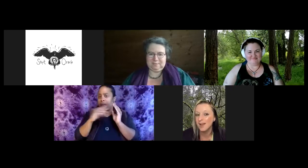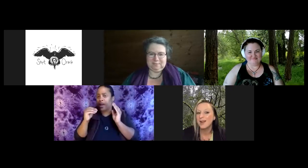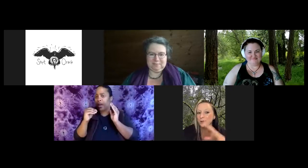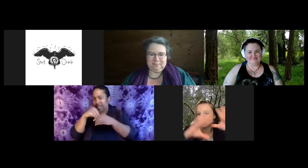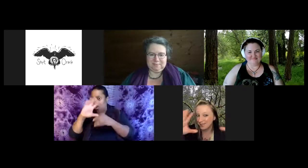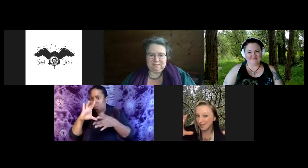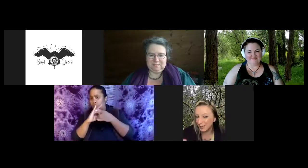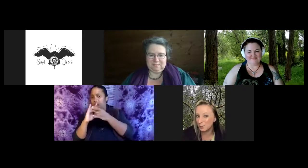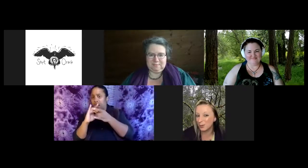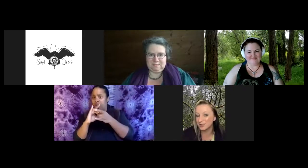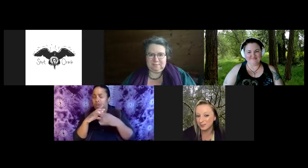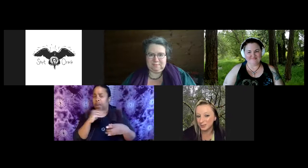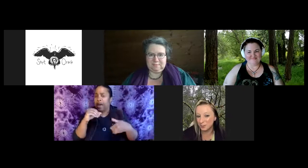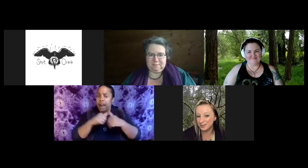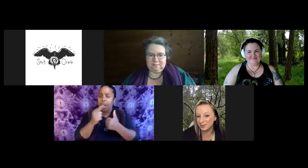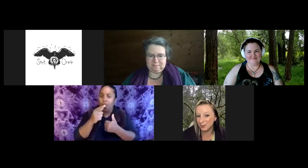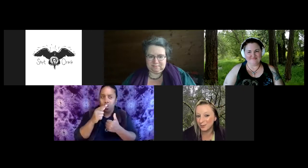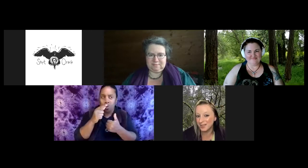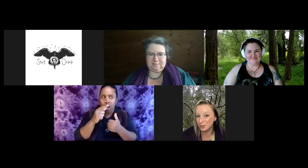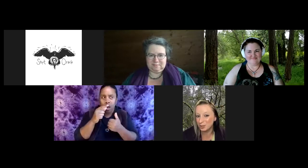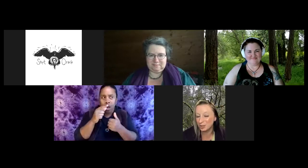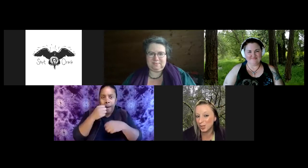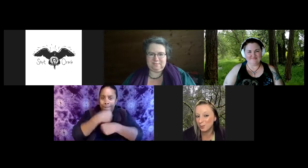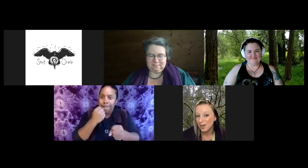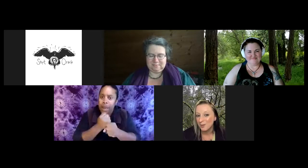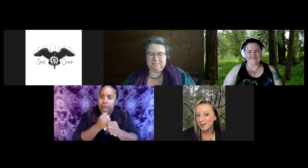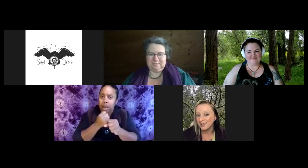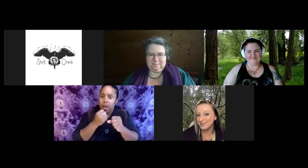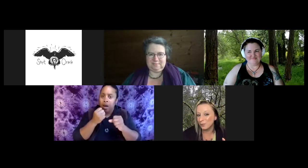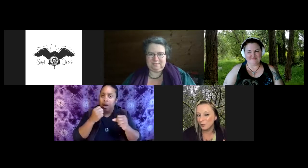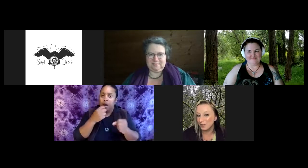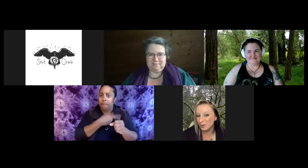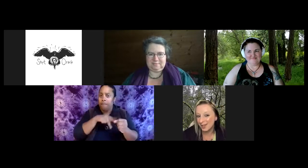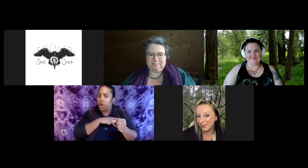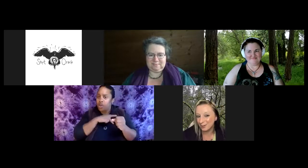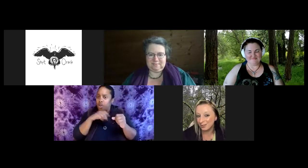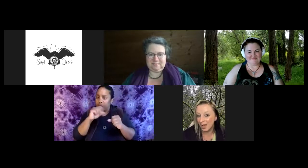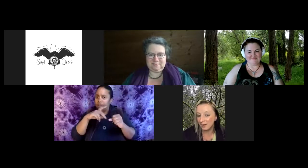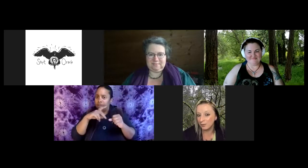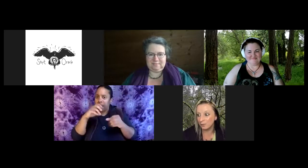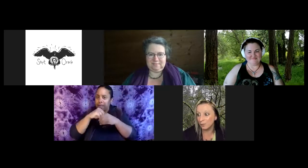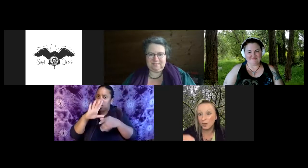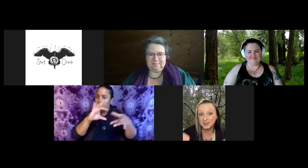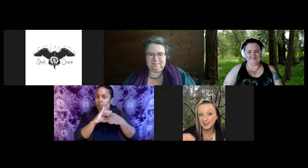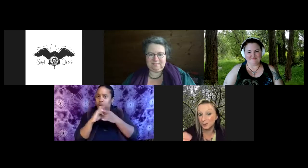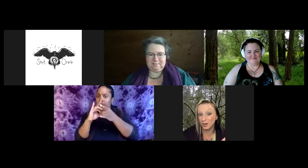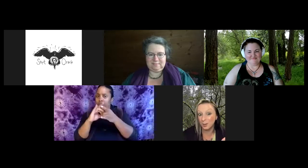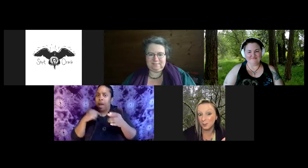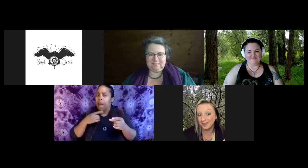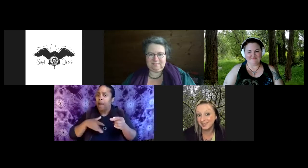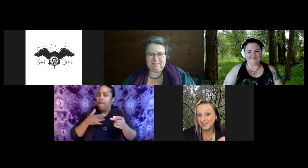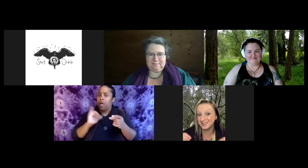you create personal space in your relationship, because I feel like there's a lot of voices